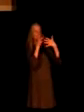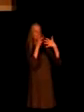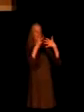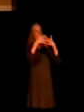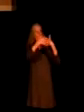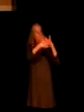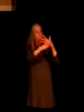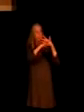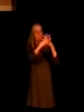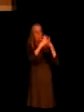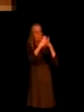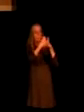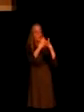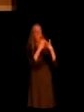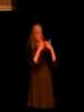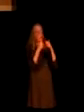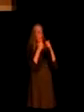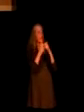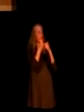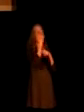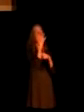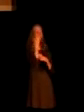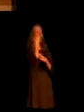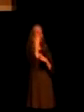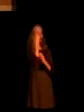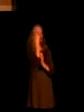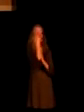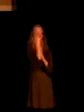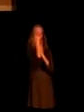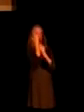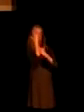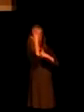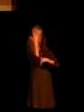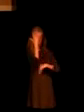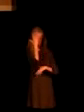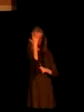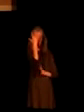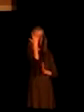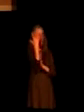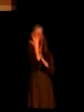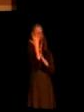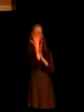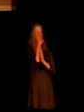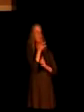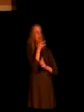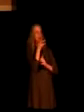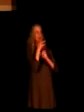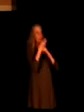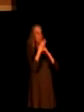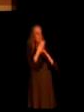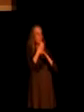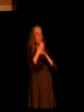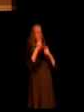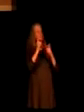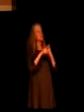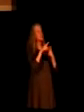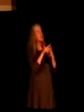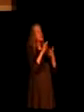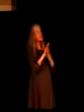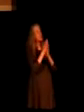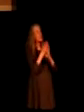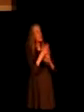it was only as I made this transition to global scale ecology that you start becoming policy